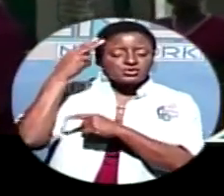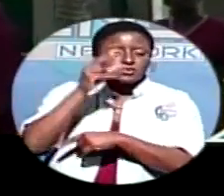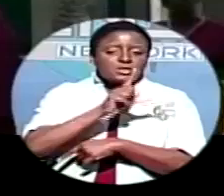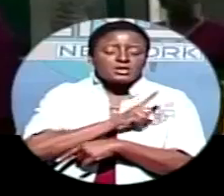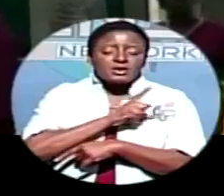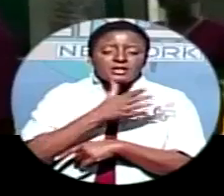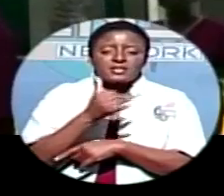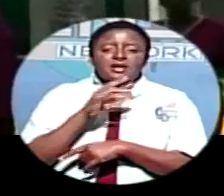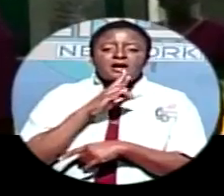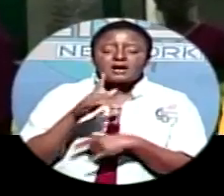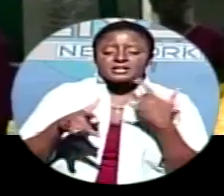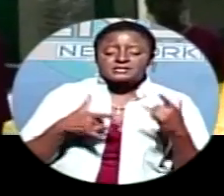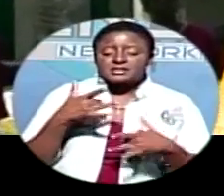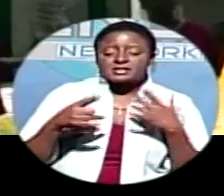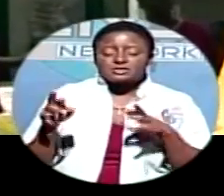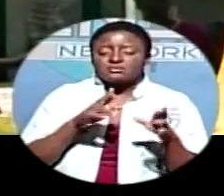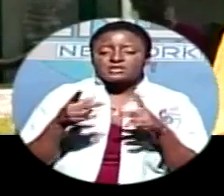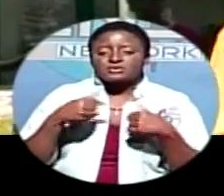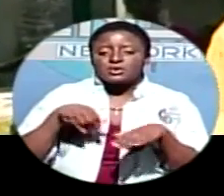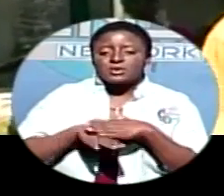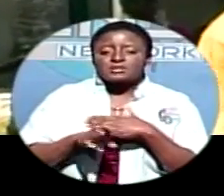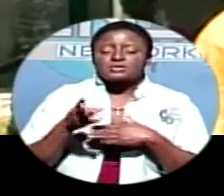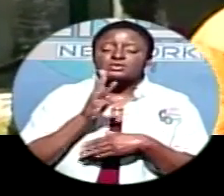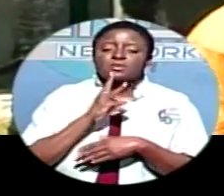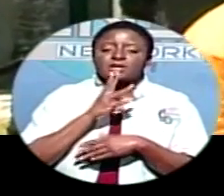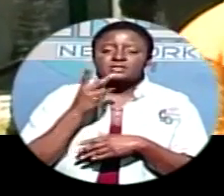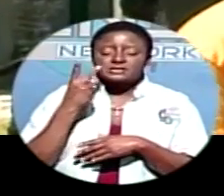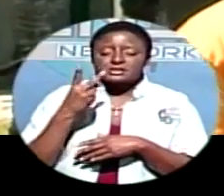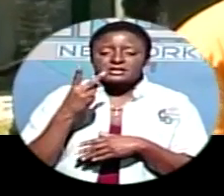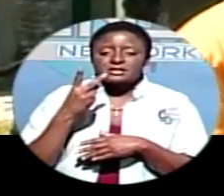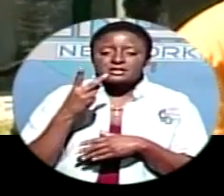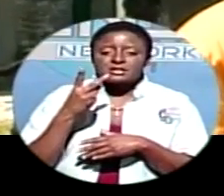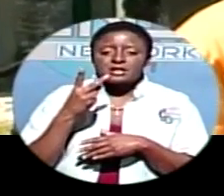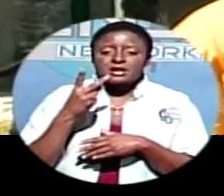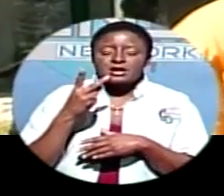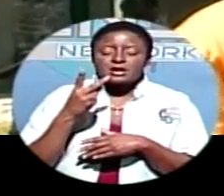ready to go out into the waters to let us see what they can do.